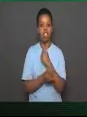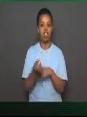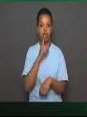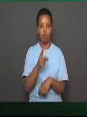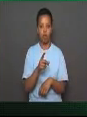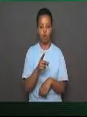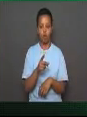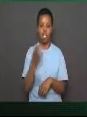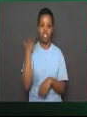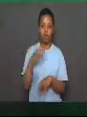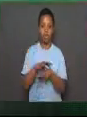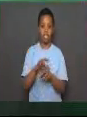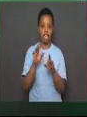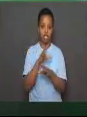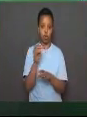invertebrates and fishes.